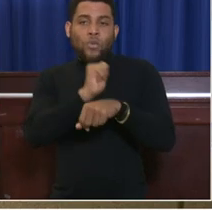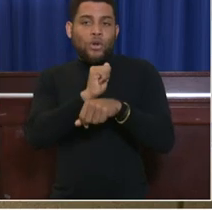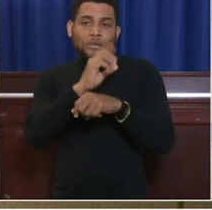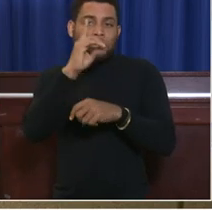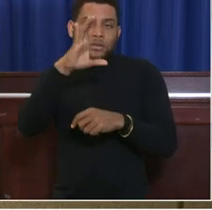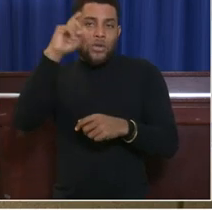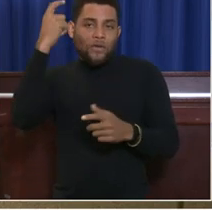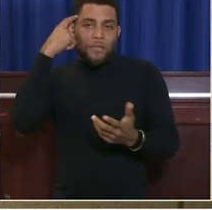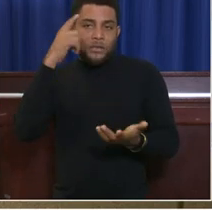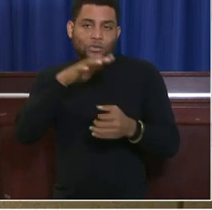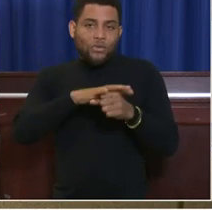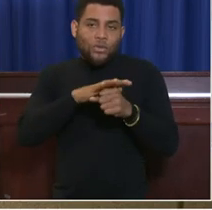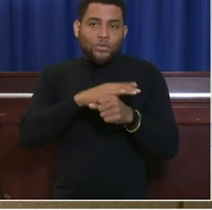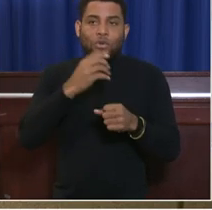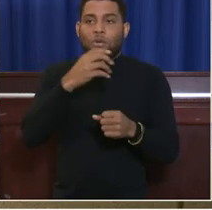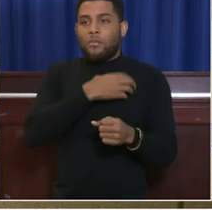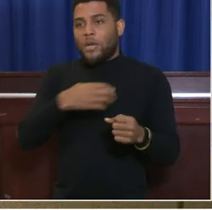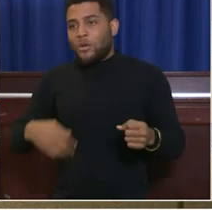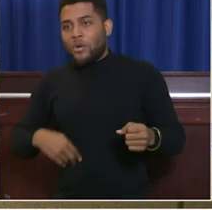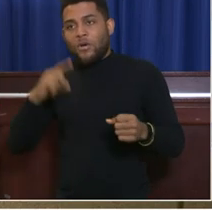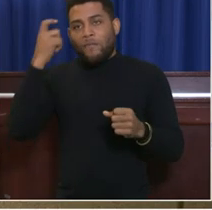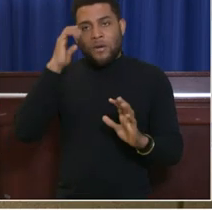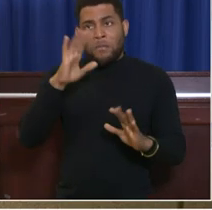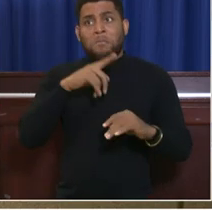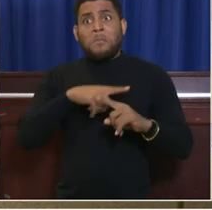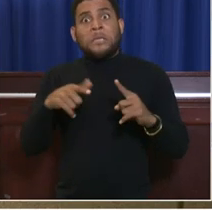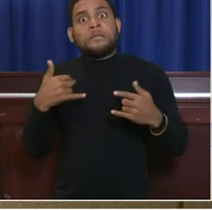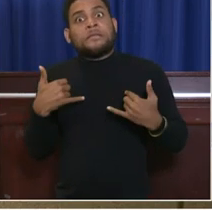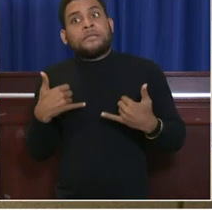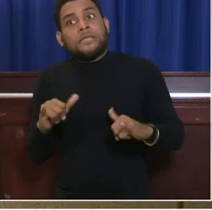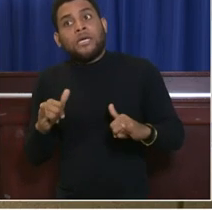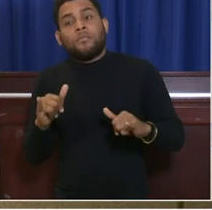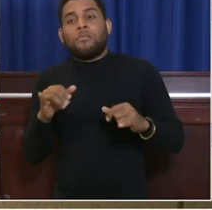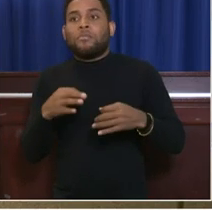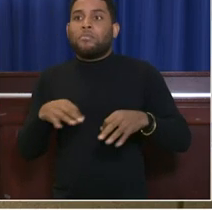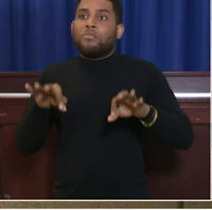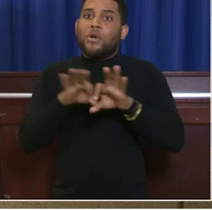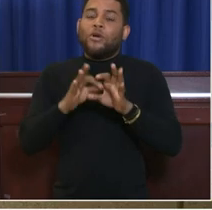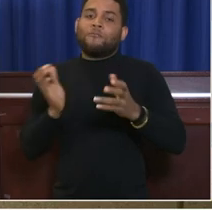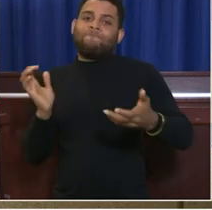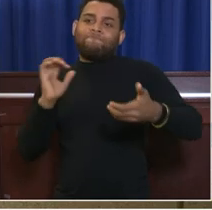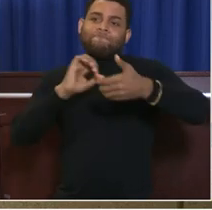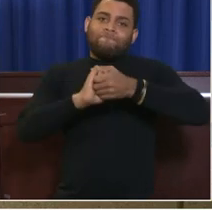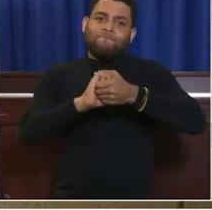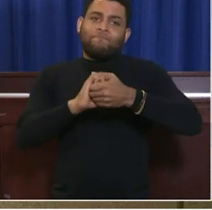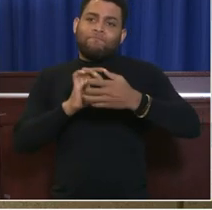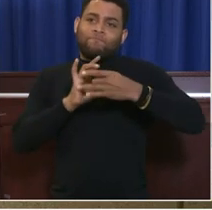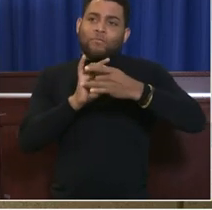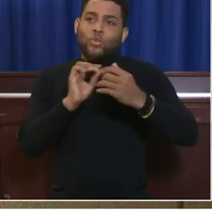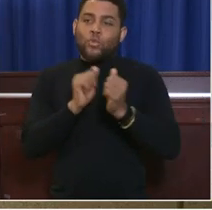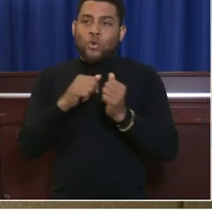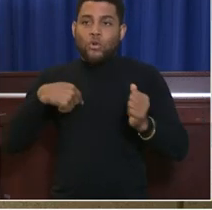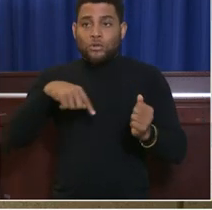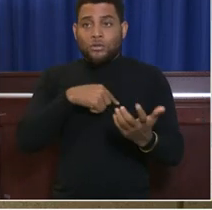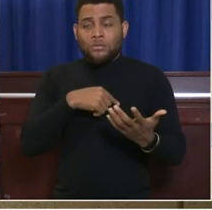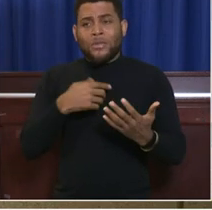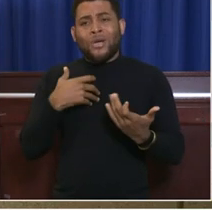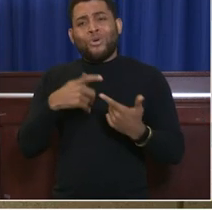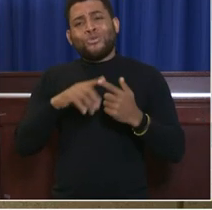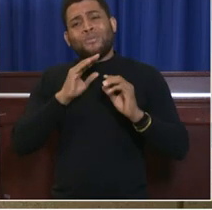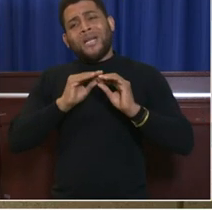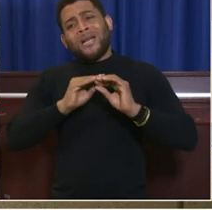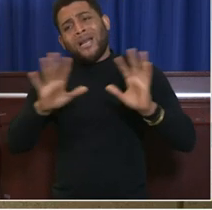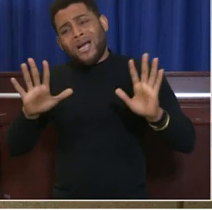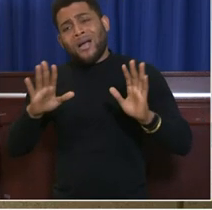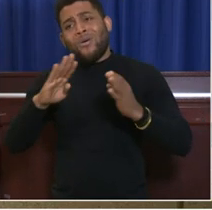of what we do. And so what I want to be crystal clear to the community is that we're going to do